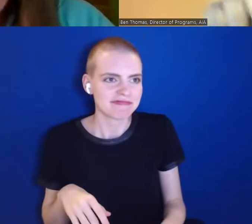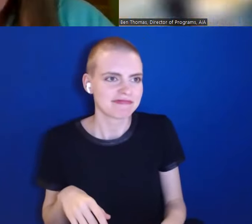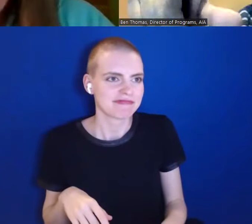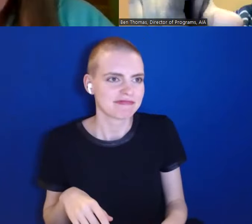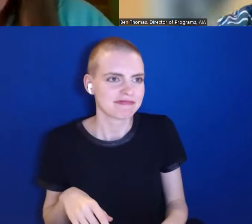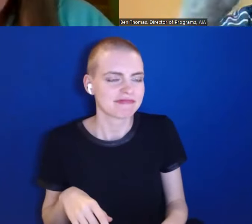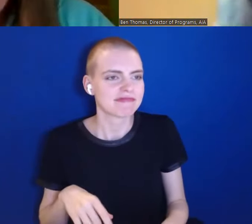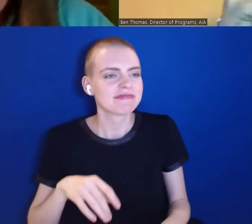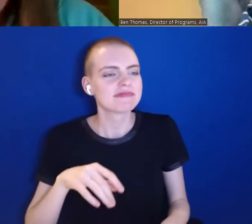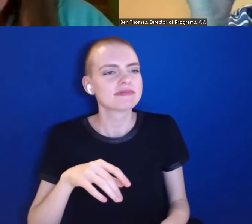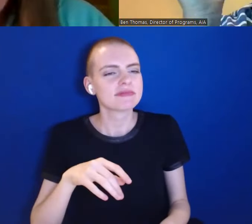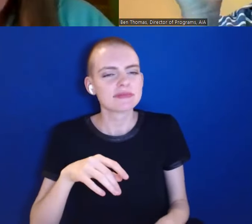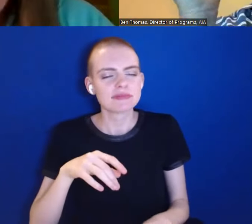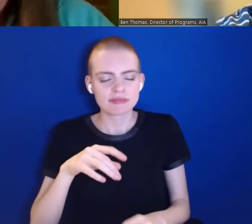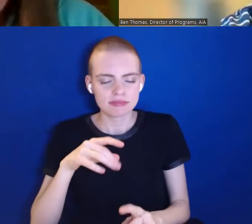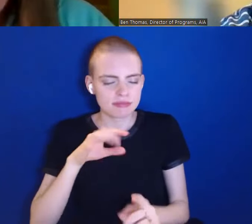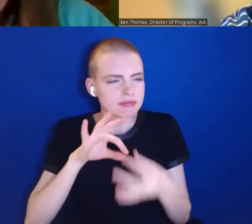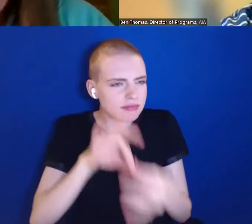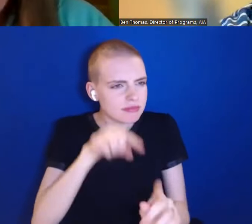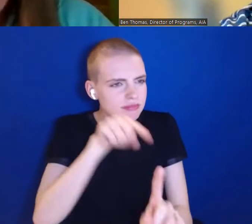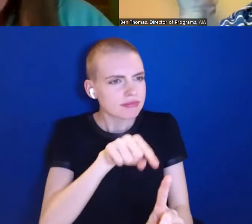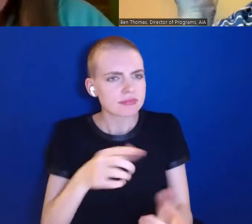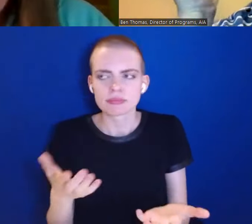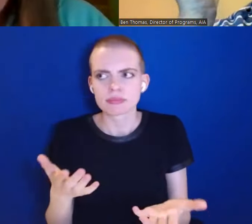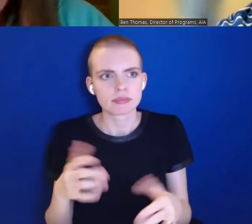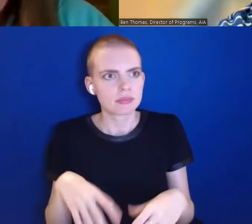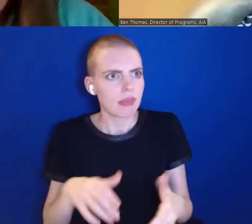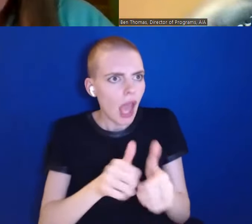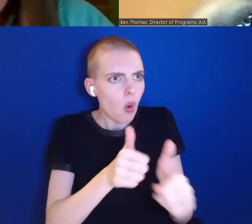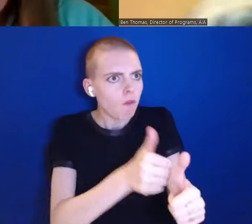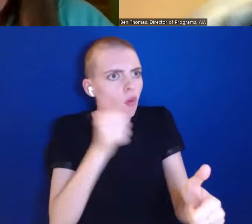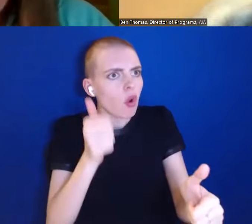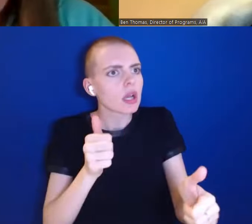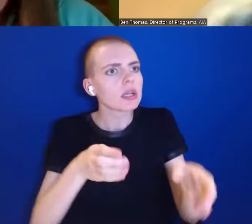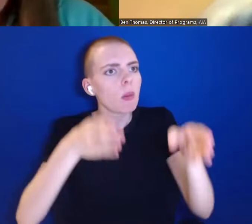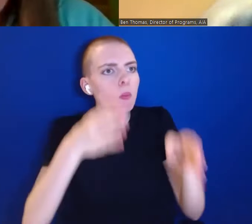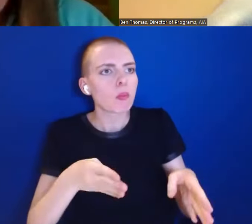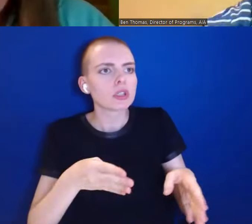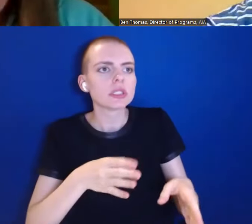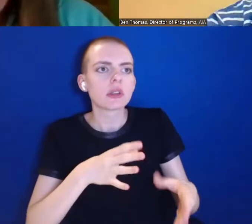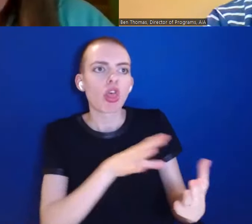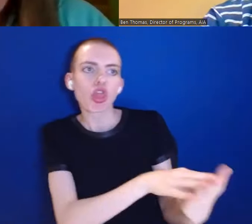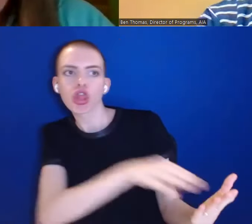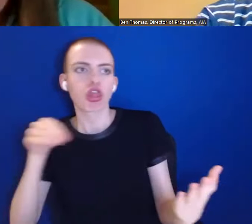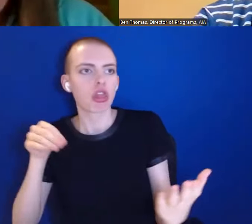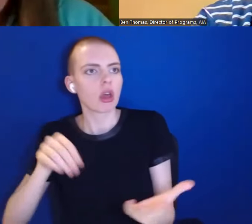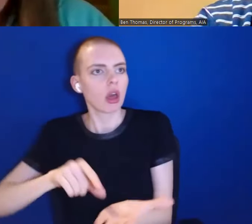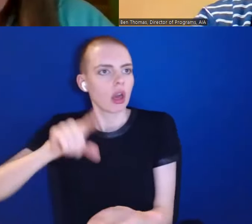So just going back to that question, what would prevent someone from passing off a 3D artifact as the real thing?